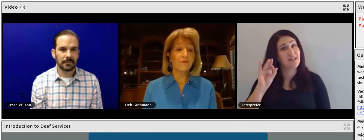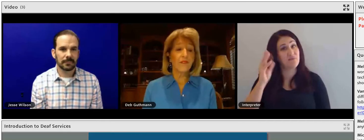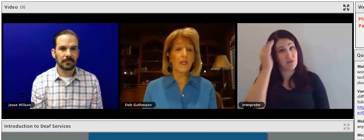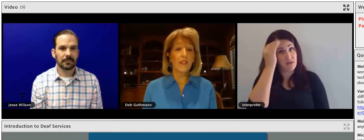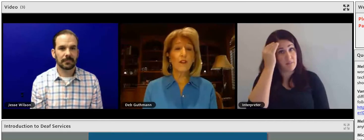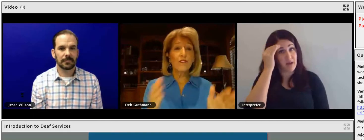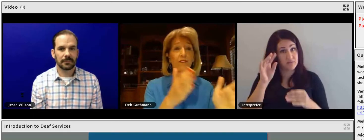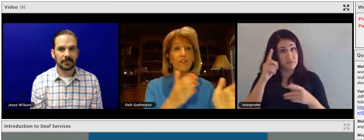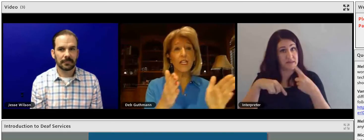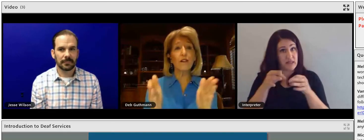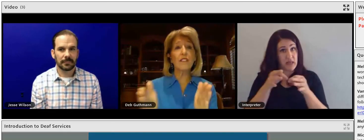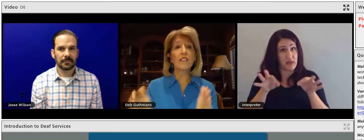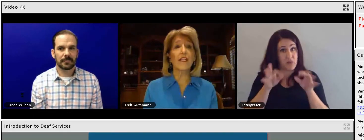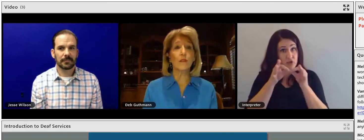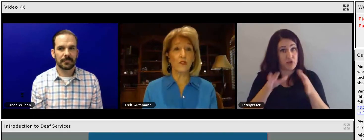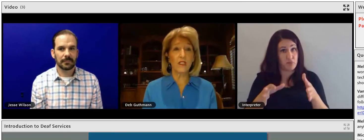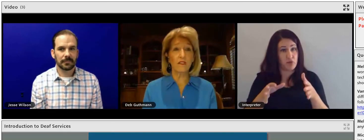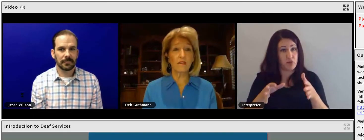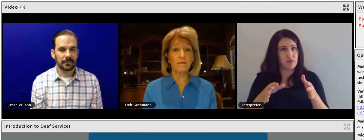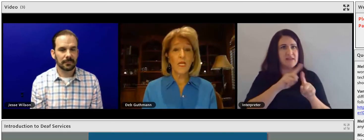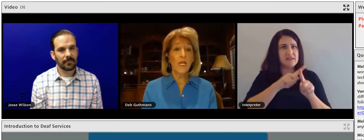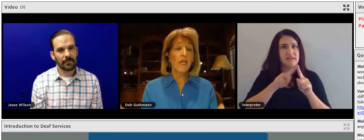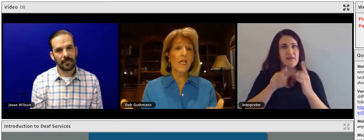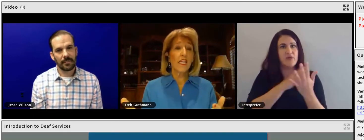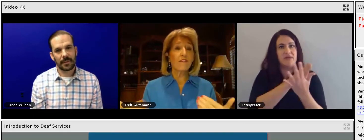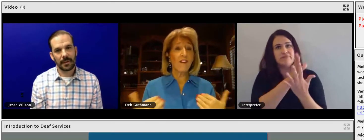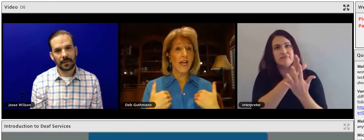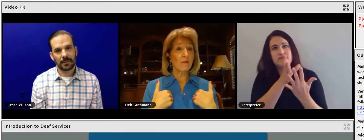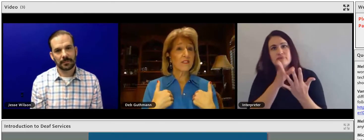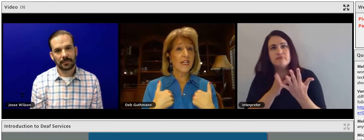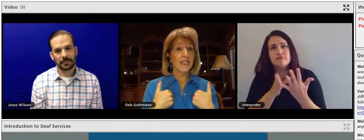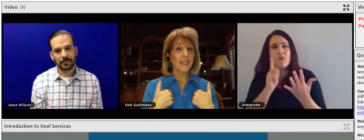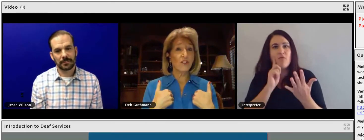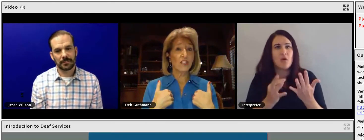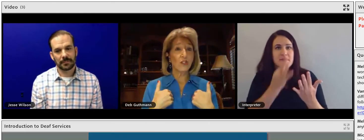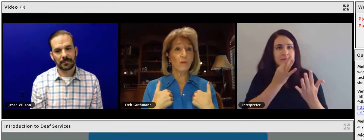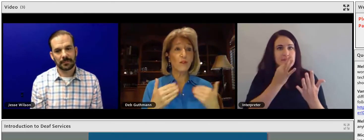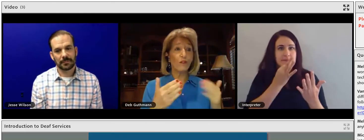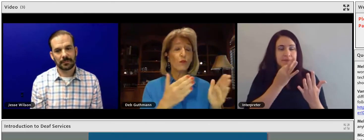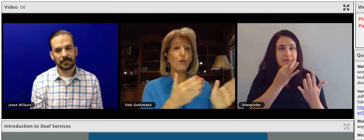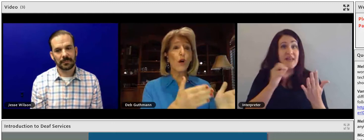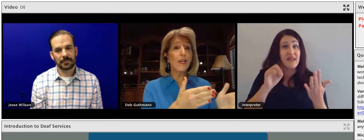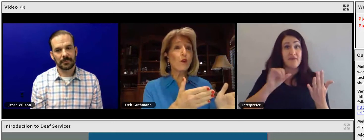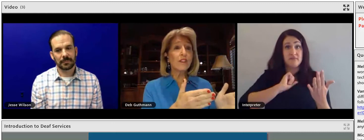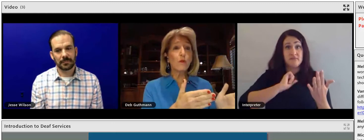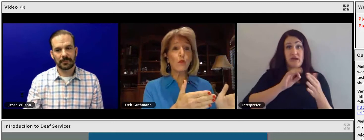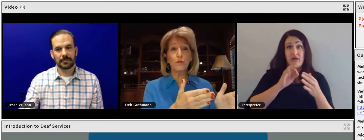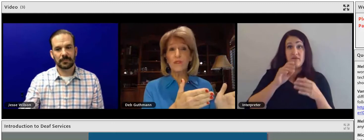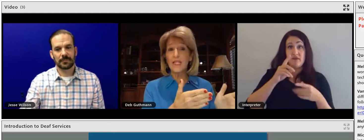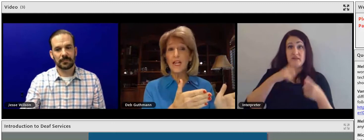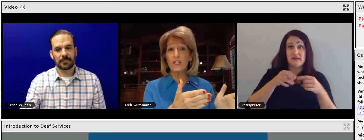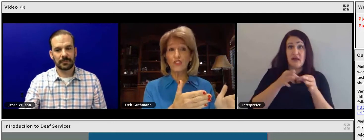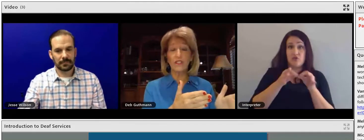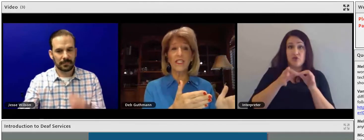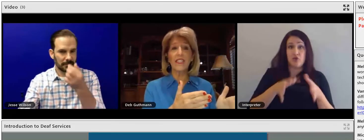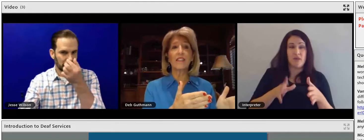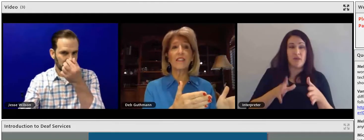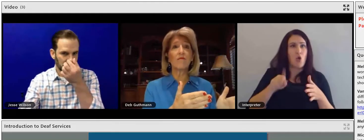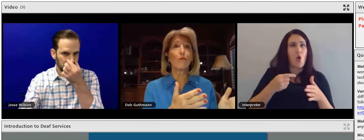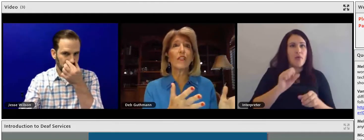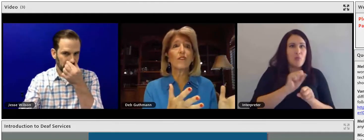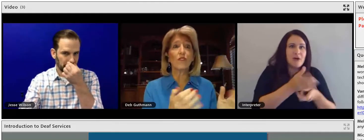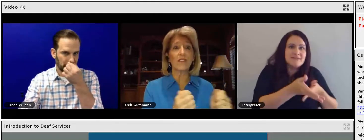language interpreter, there's different areas of expertise. If I was a sign language interpreter who had only worked with